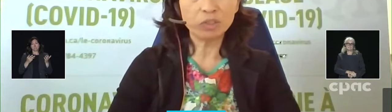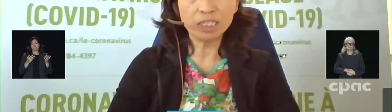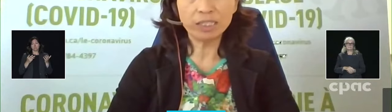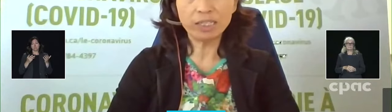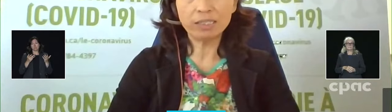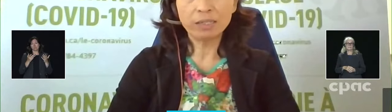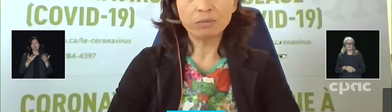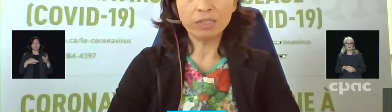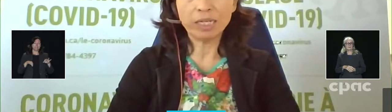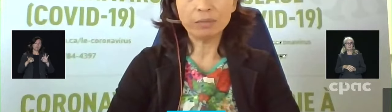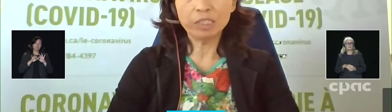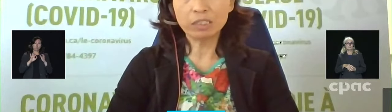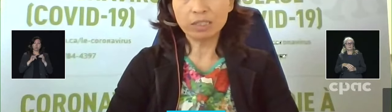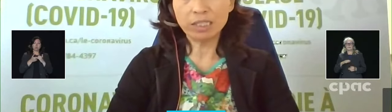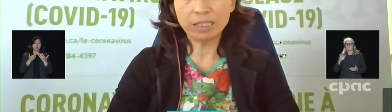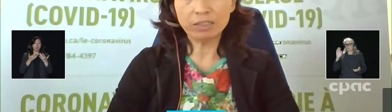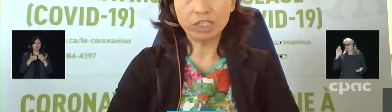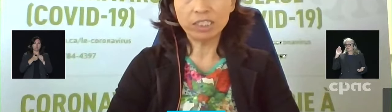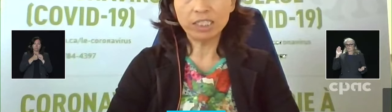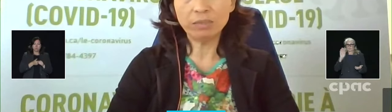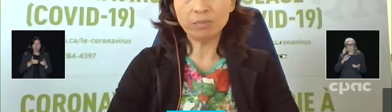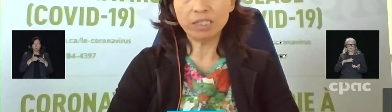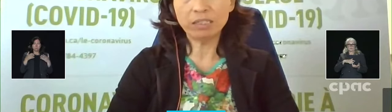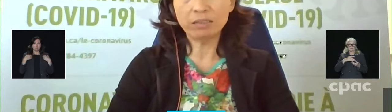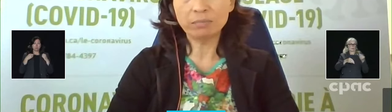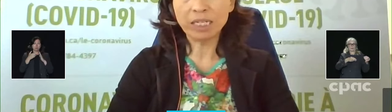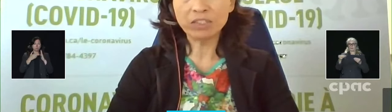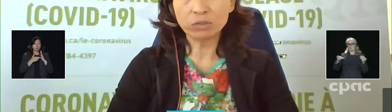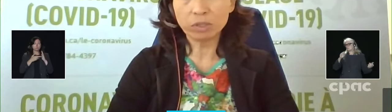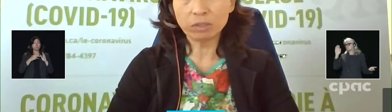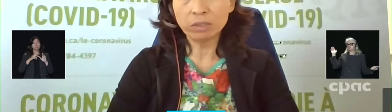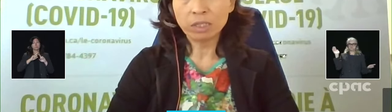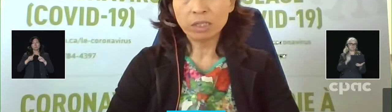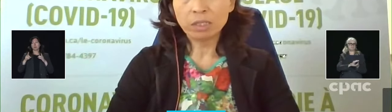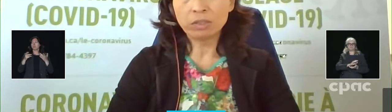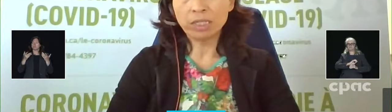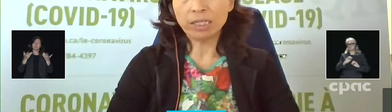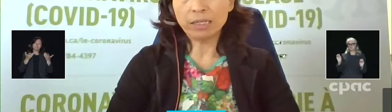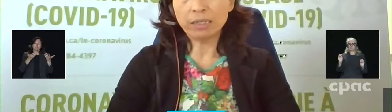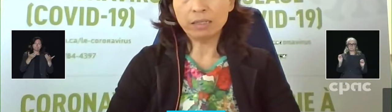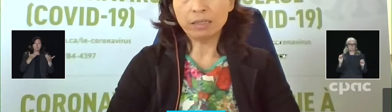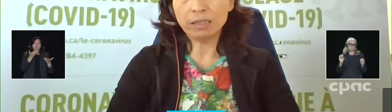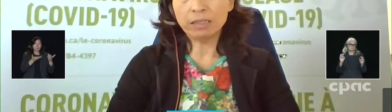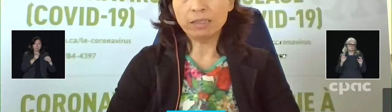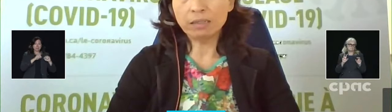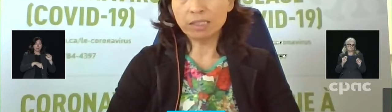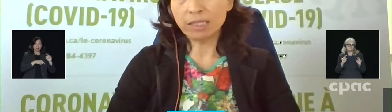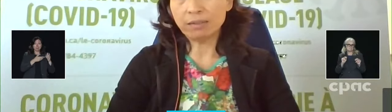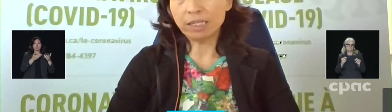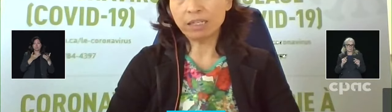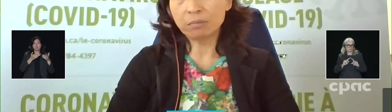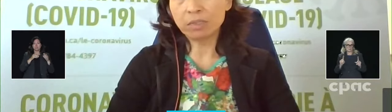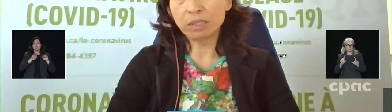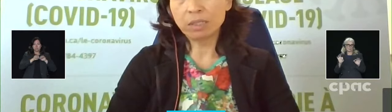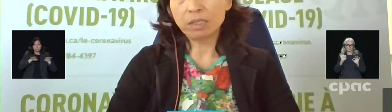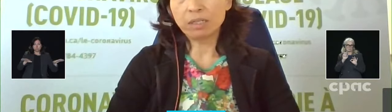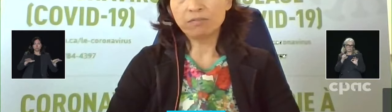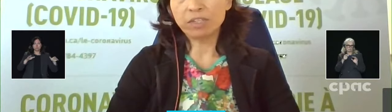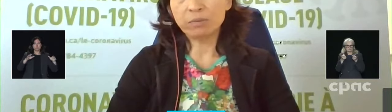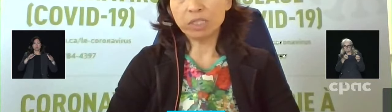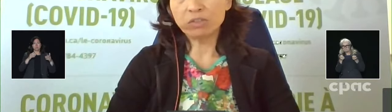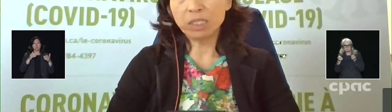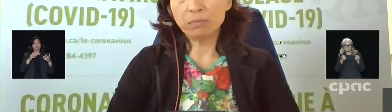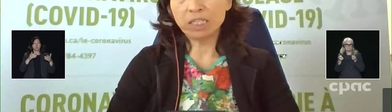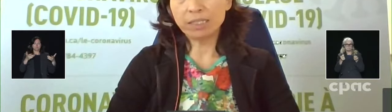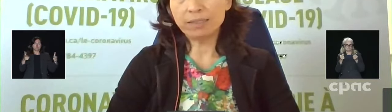transmission anymore? It is. We absolutely are trying to keep things manageable so that the serious outcomes